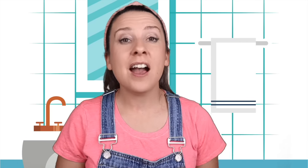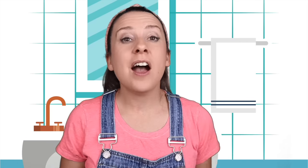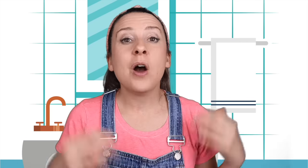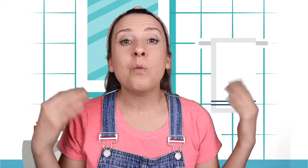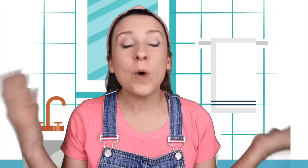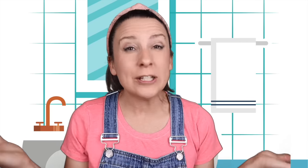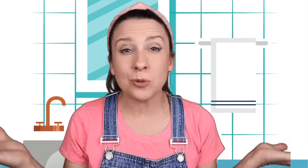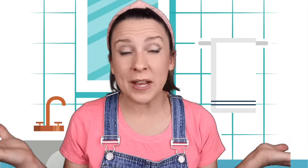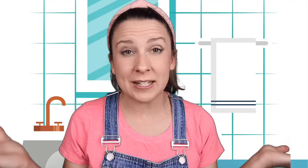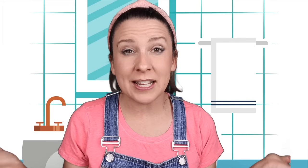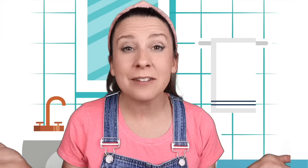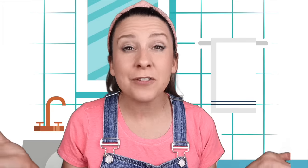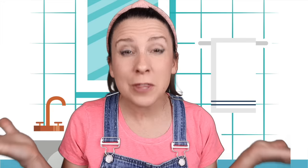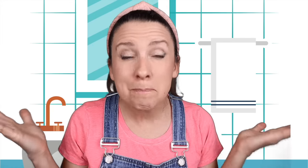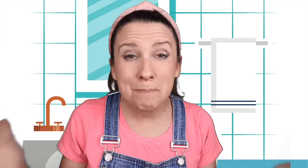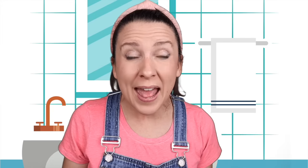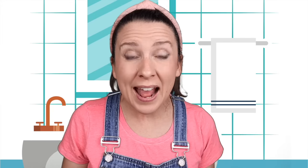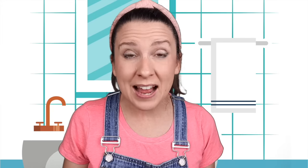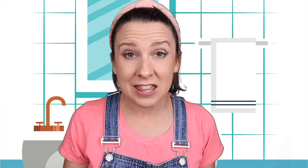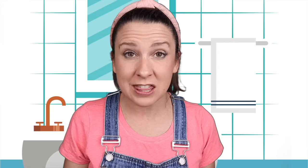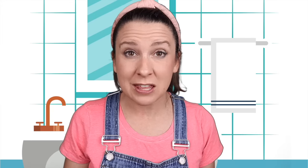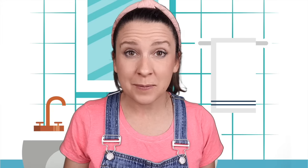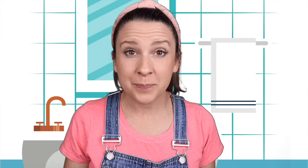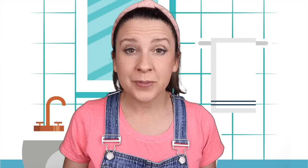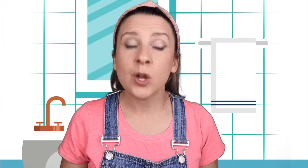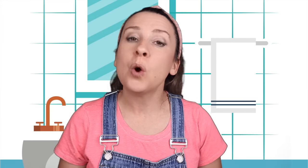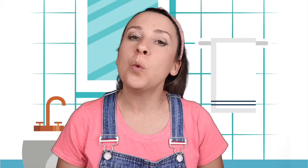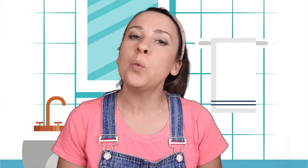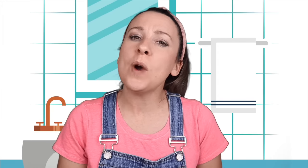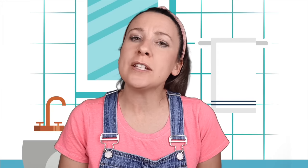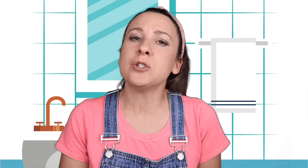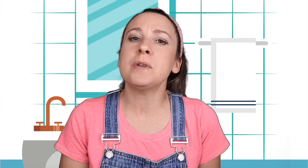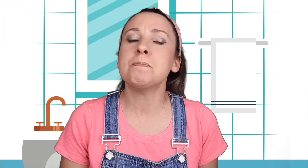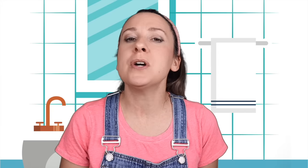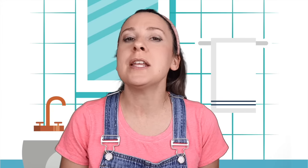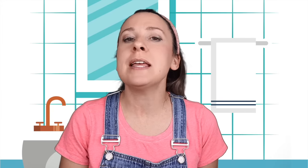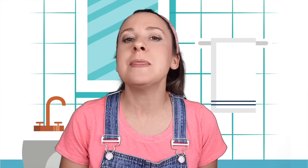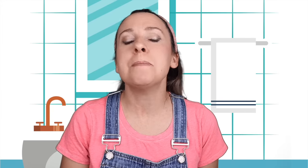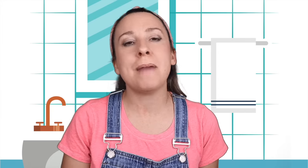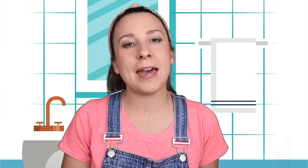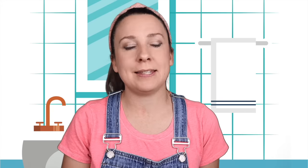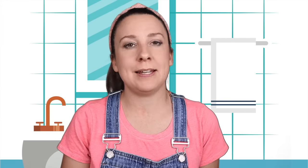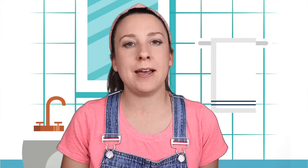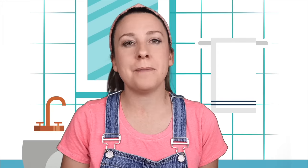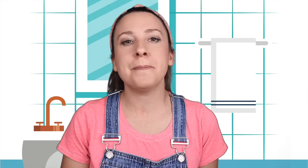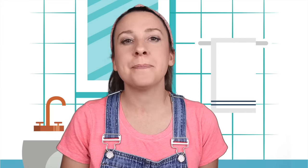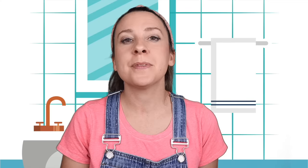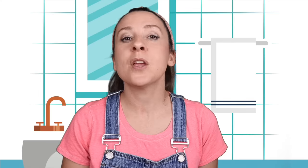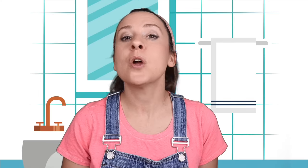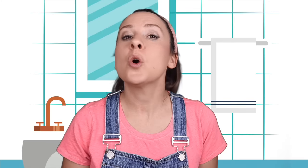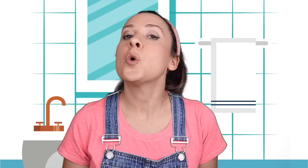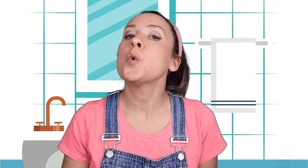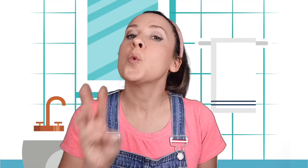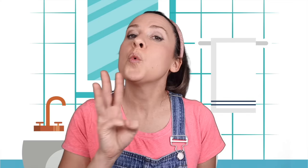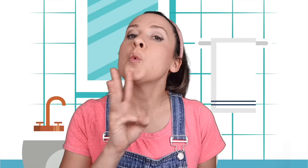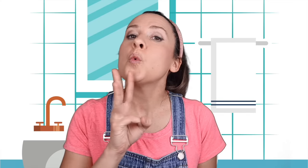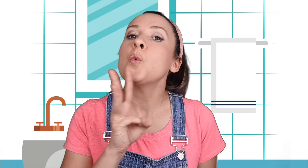Okay. What do I need for the bath? What do we put in the bathtub?